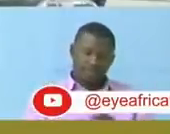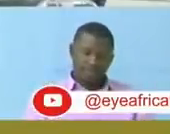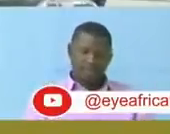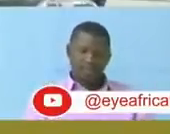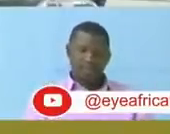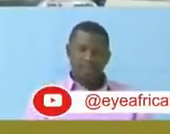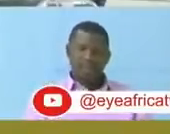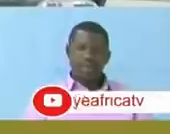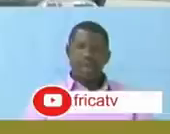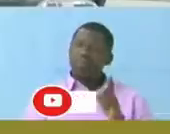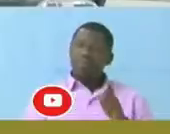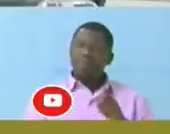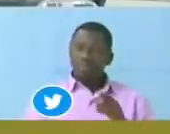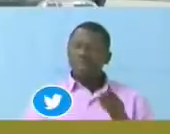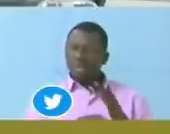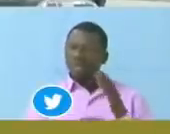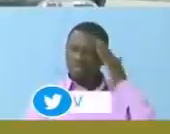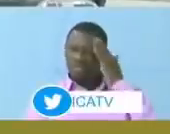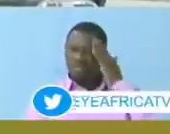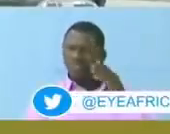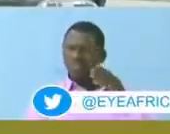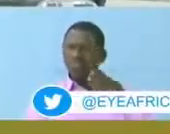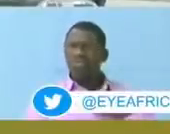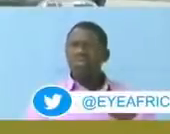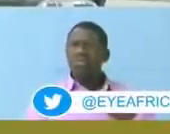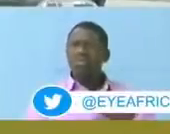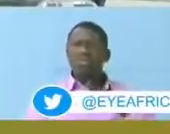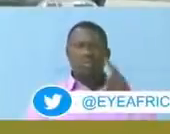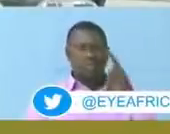spite of the efforts you have made, by making it happen,